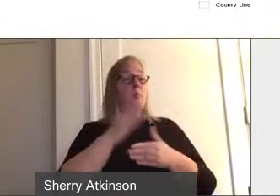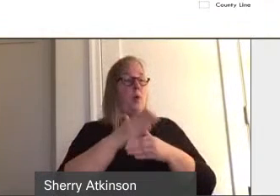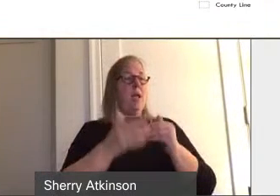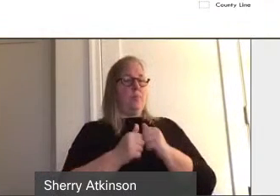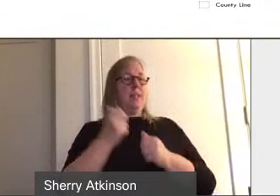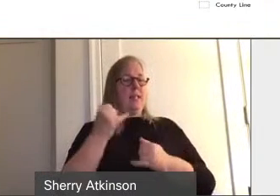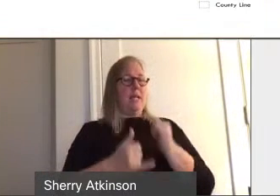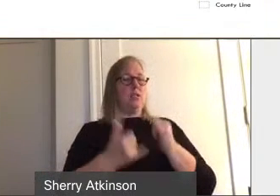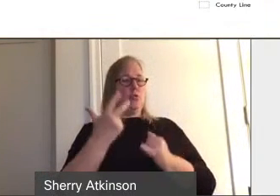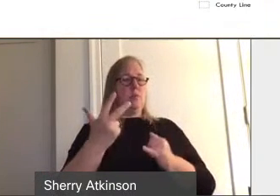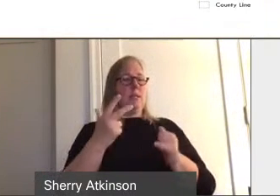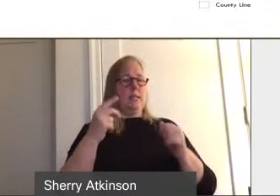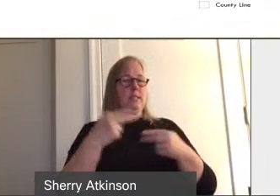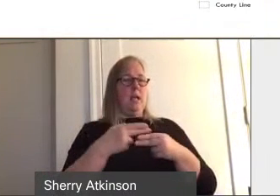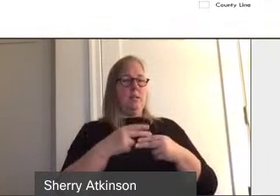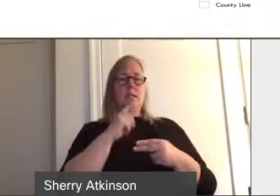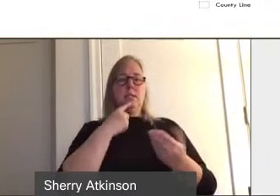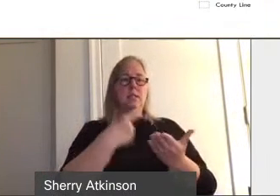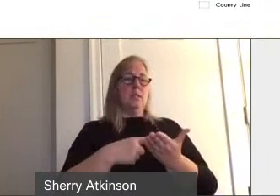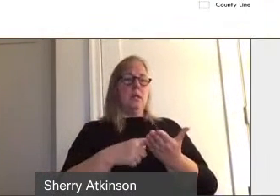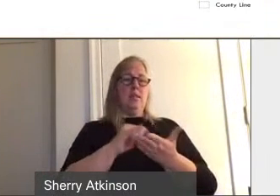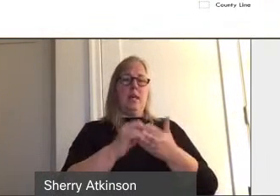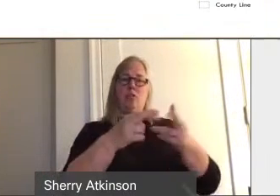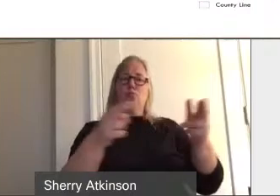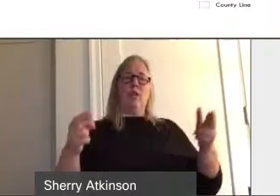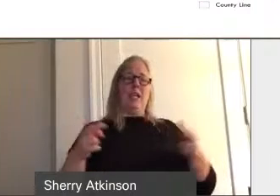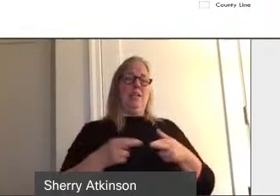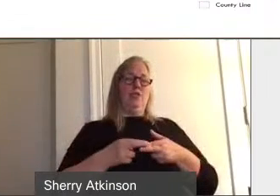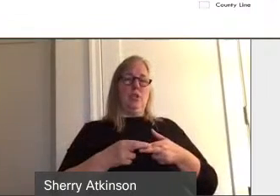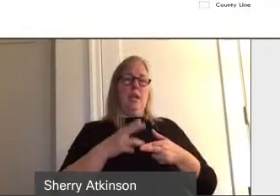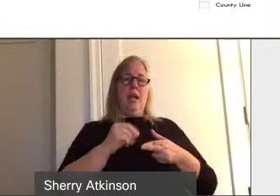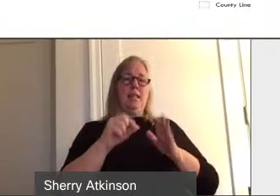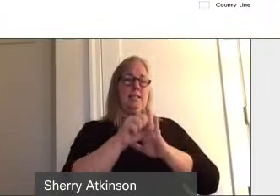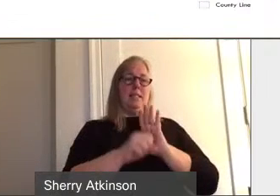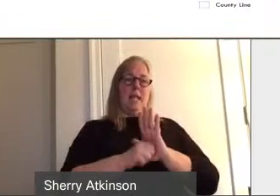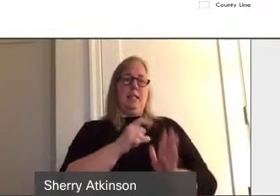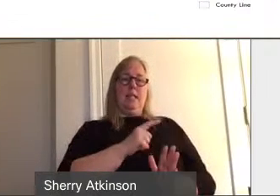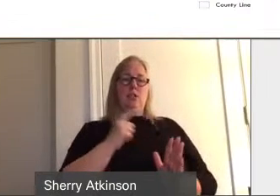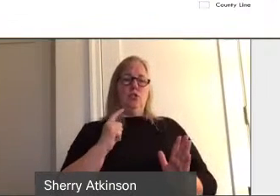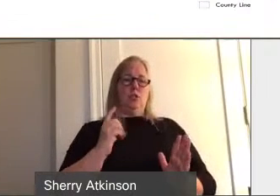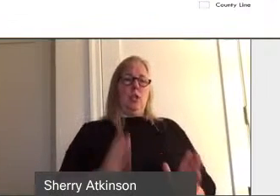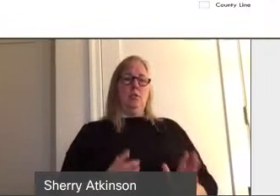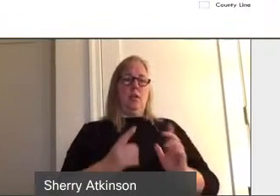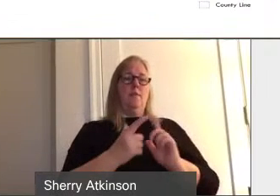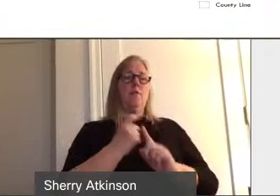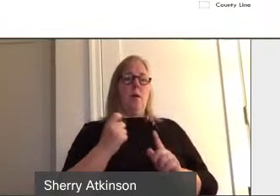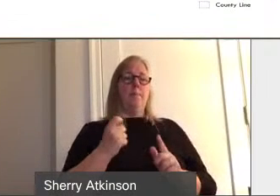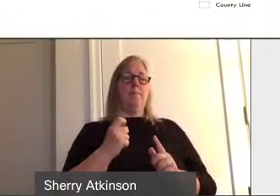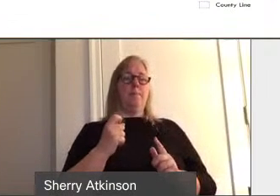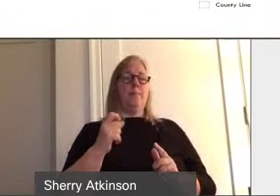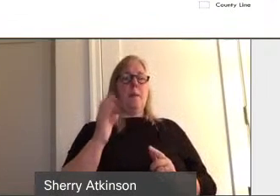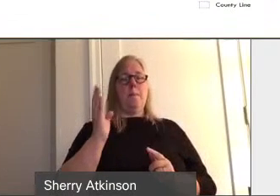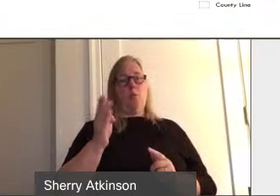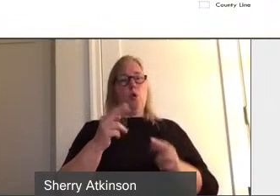the discussion that the region and the state legislators from the Baltimore region have been having